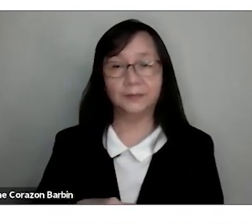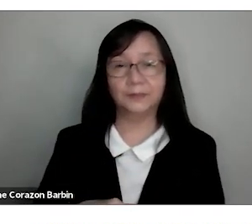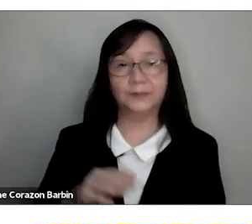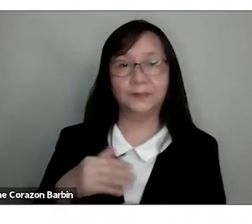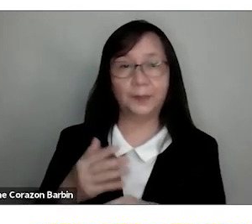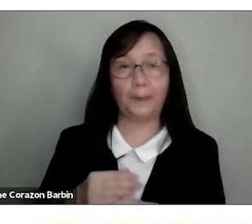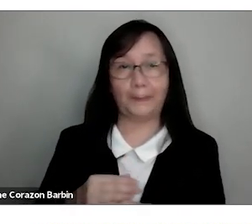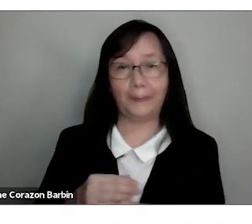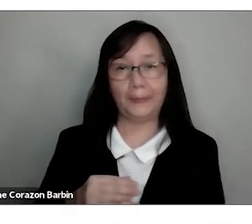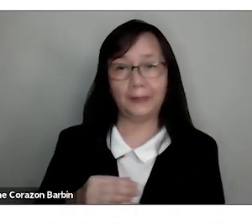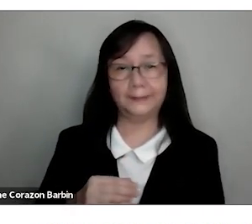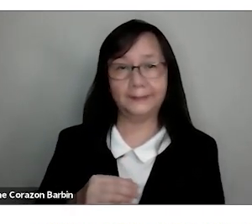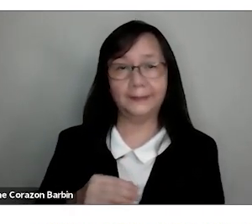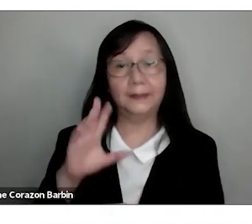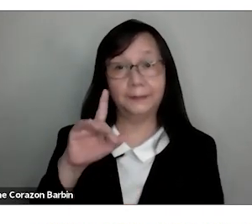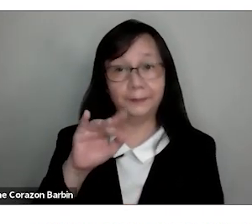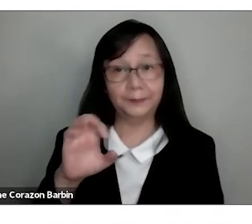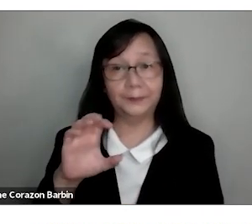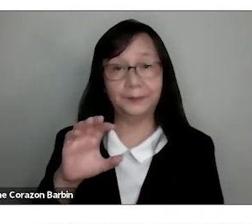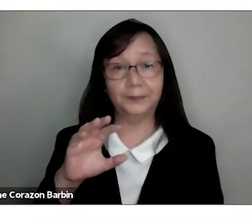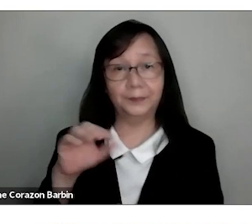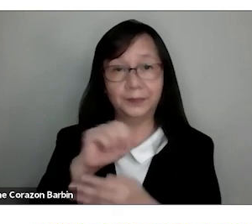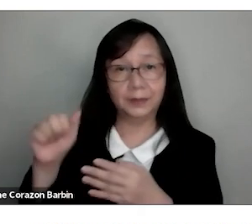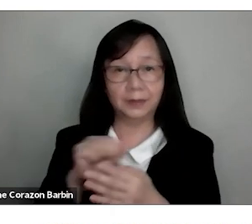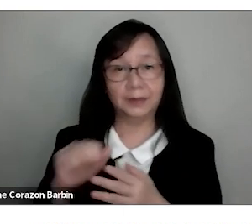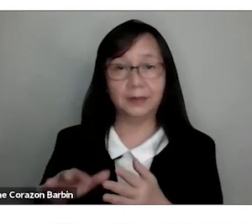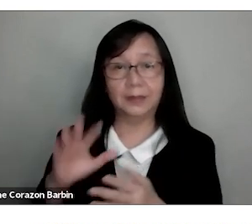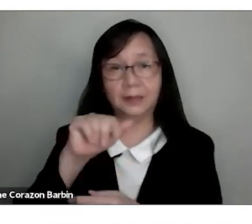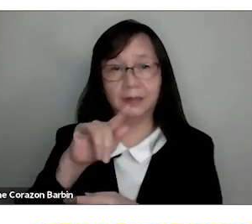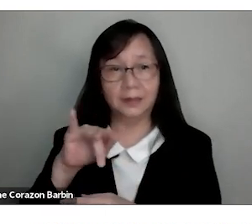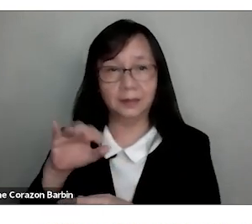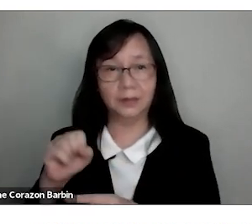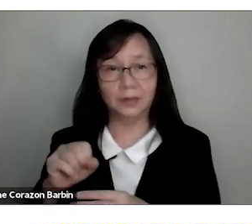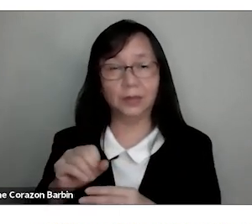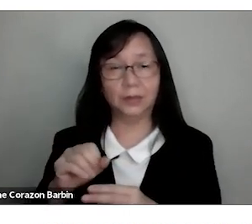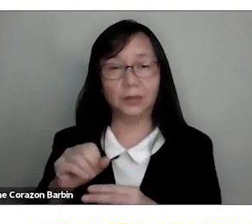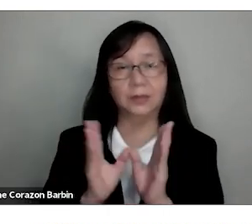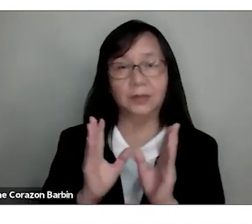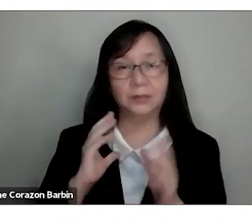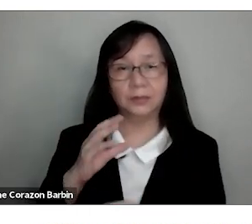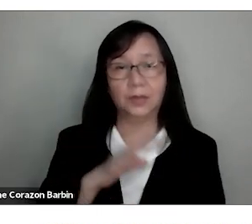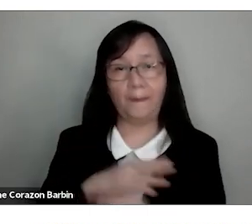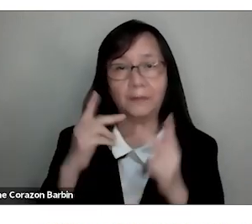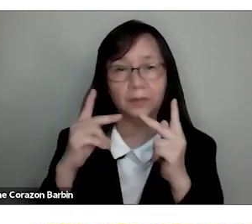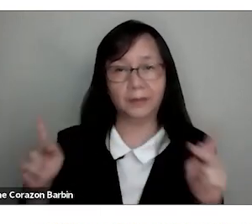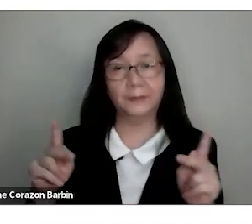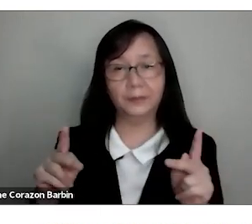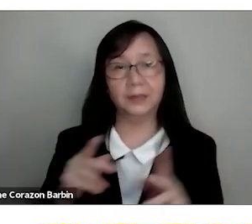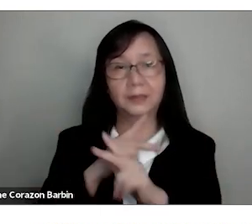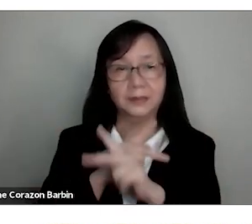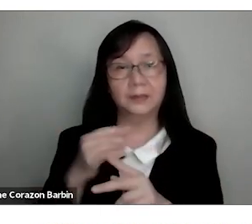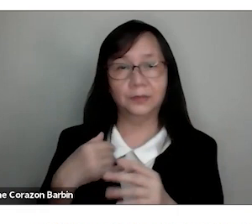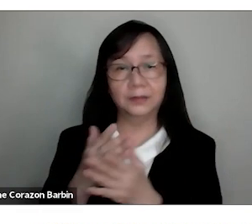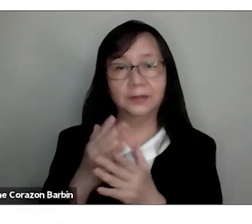please. So CRC Asia, a Child Rights Coalition Asia, in partnership with the ASEAN Commission on the Promotion and Protection